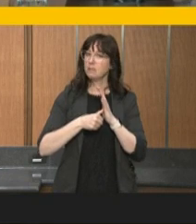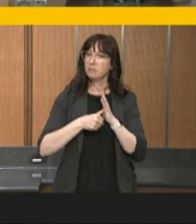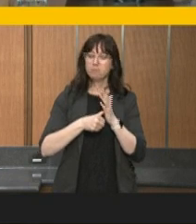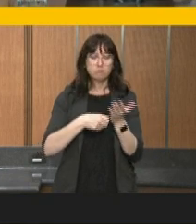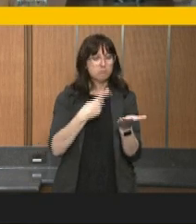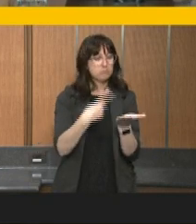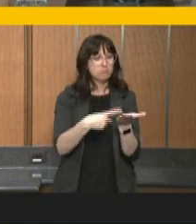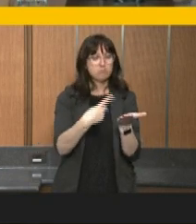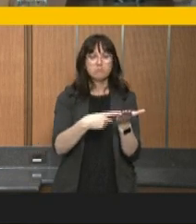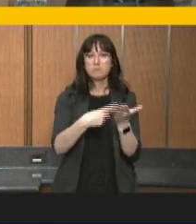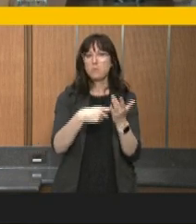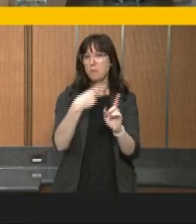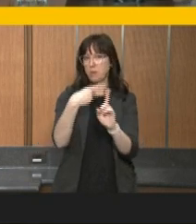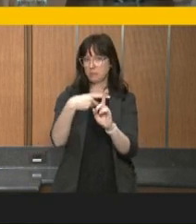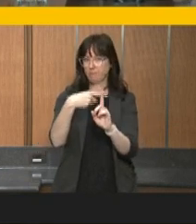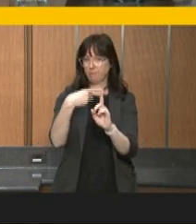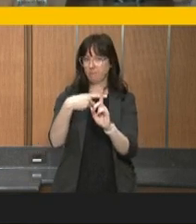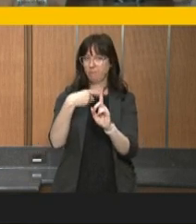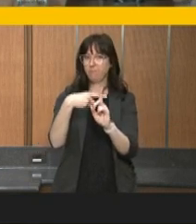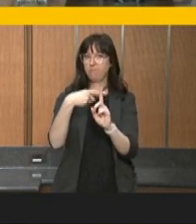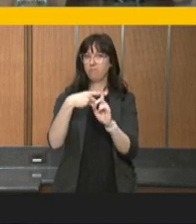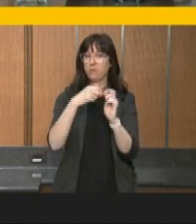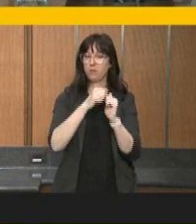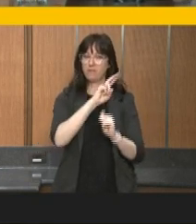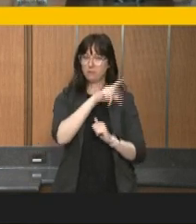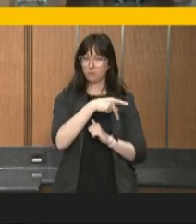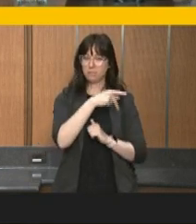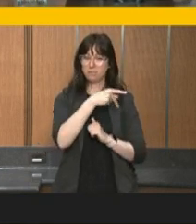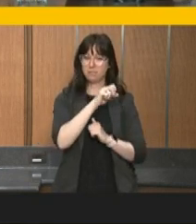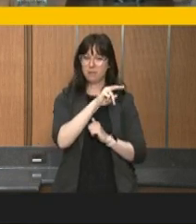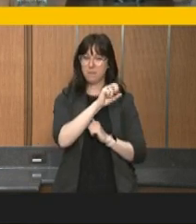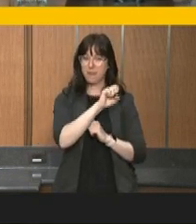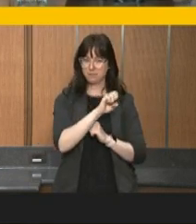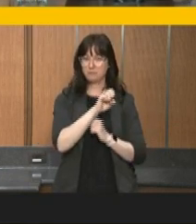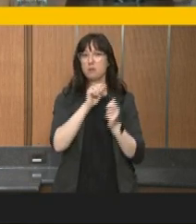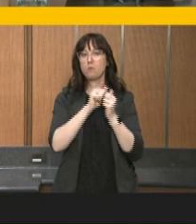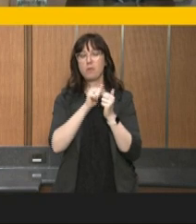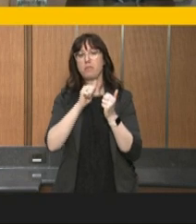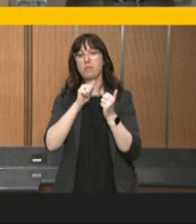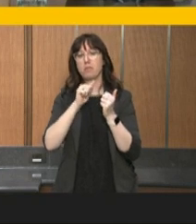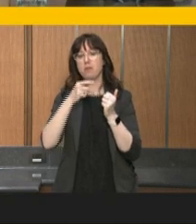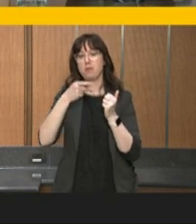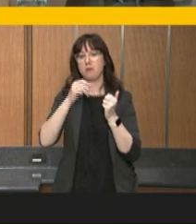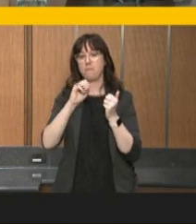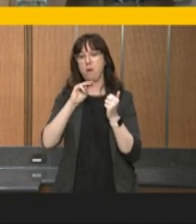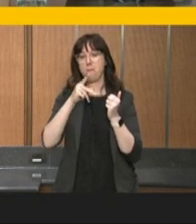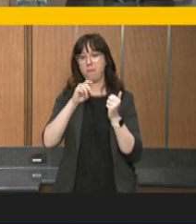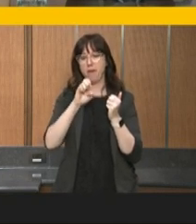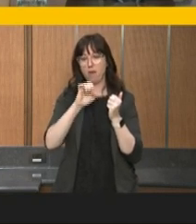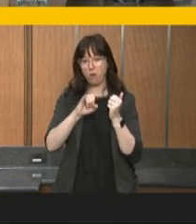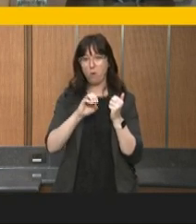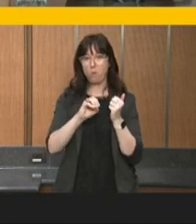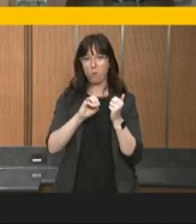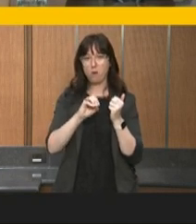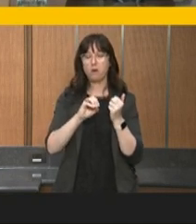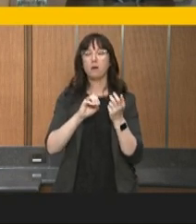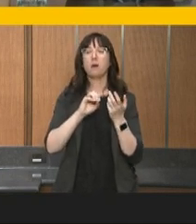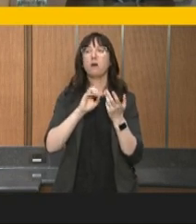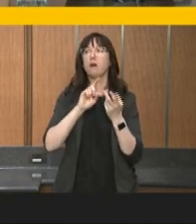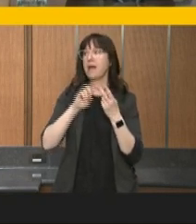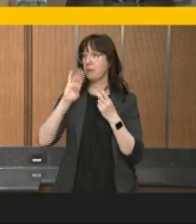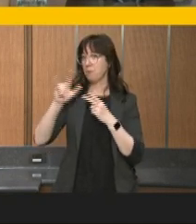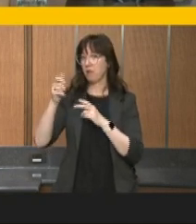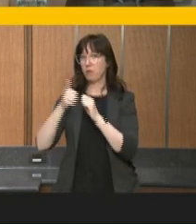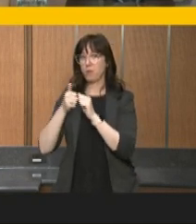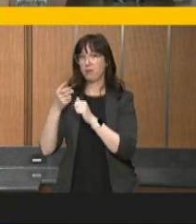productive conversation with Vice President Pence, with Secretary Pompeo, and the conversation that Bill had with Secretary